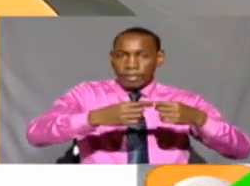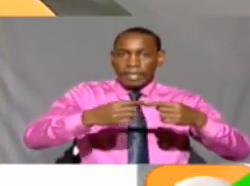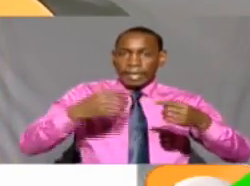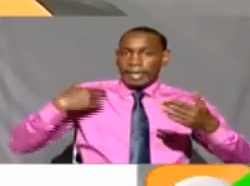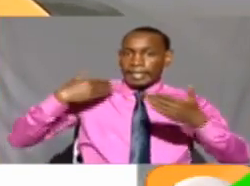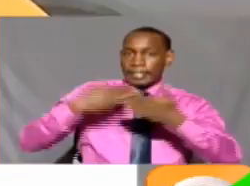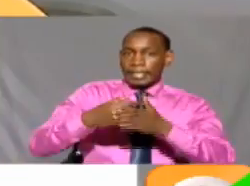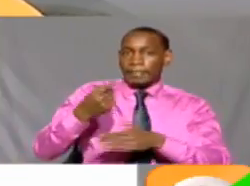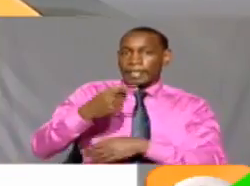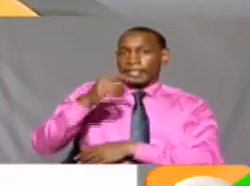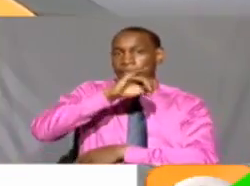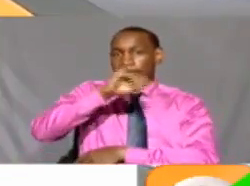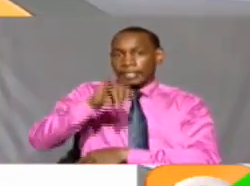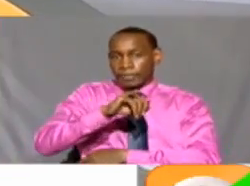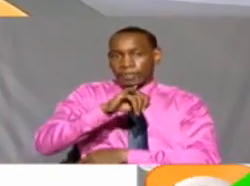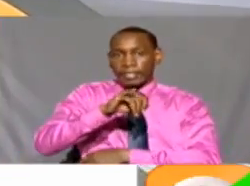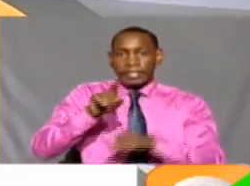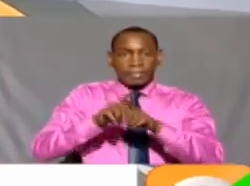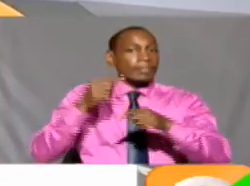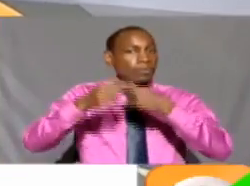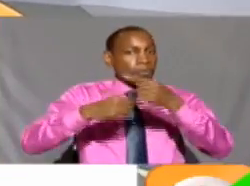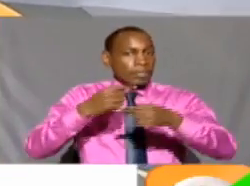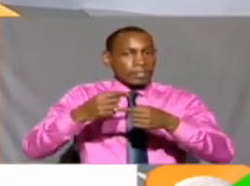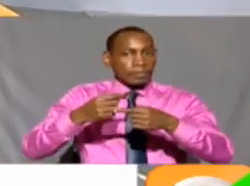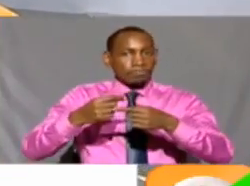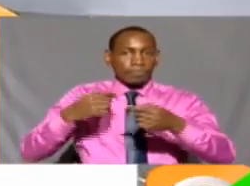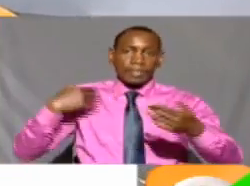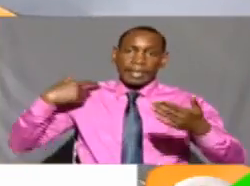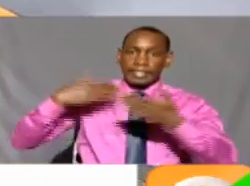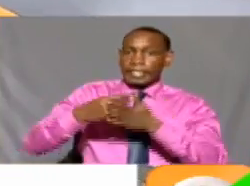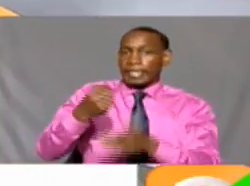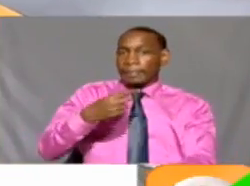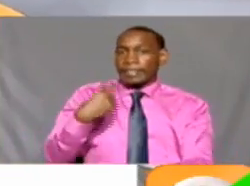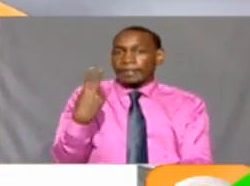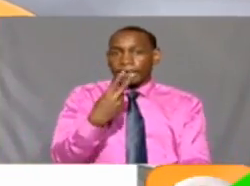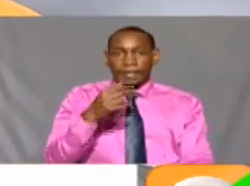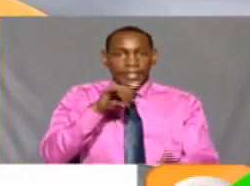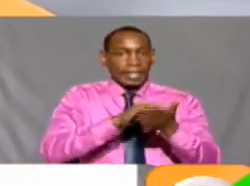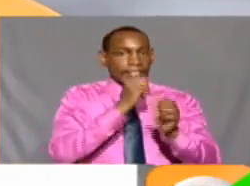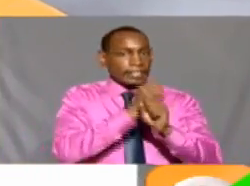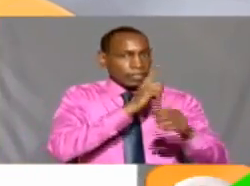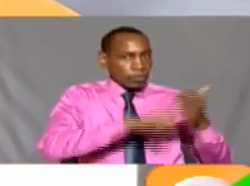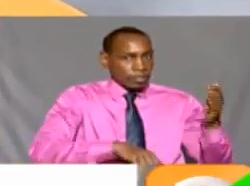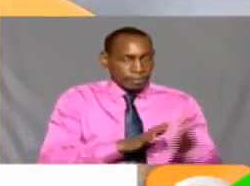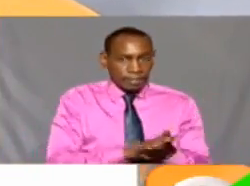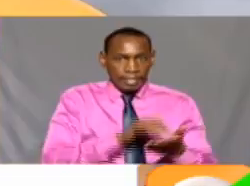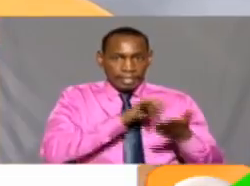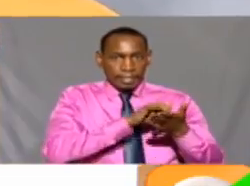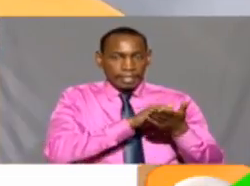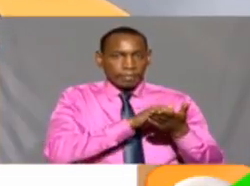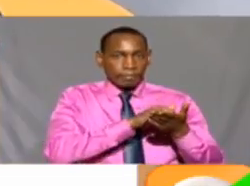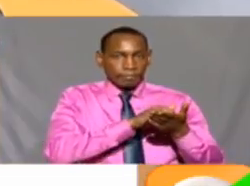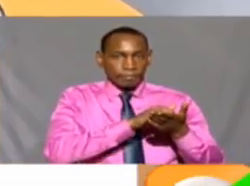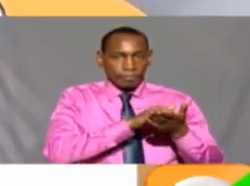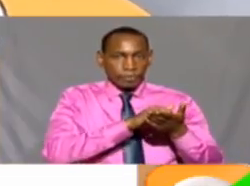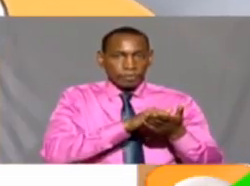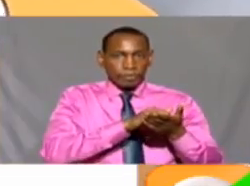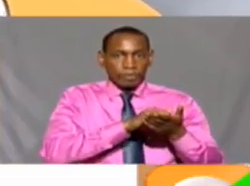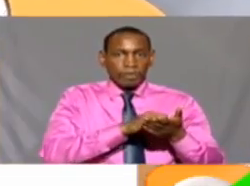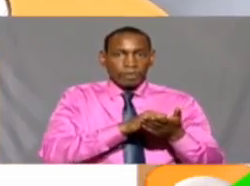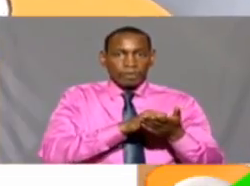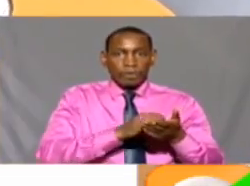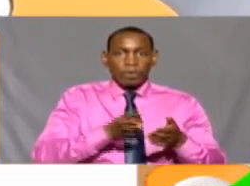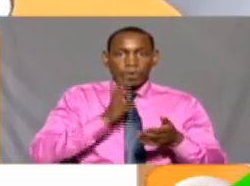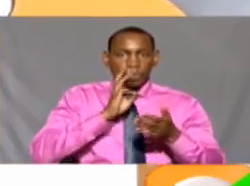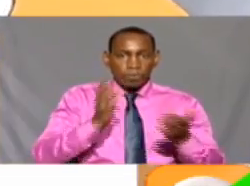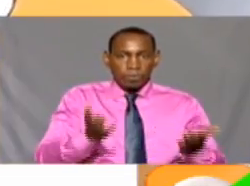and it's still actually going on up to February. Yeah. And what that did is that it raised the amount of fodder